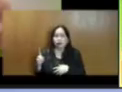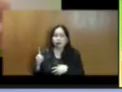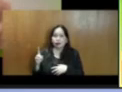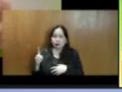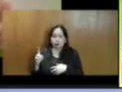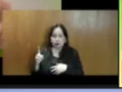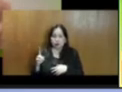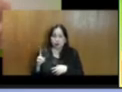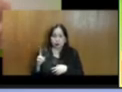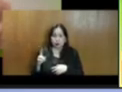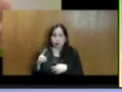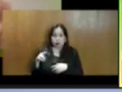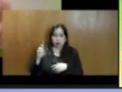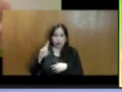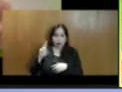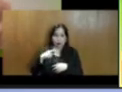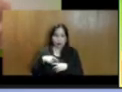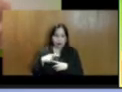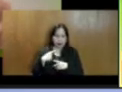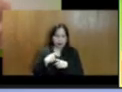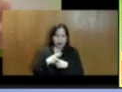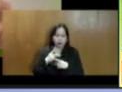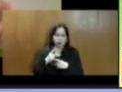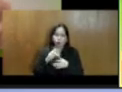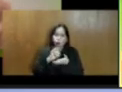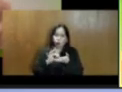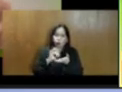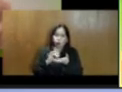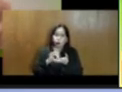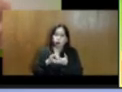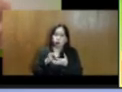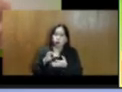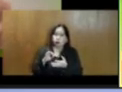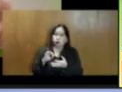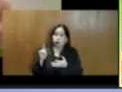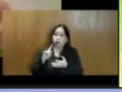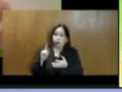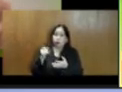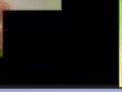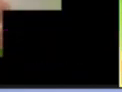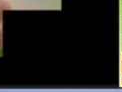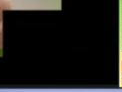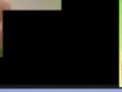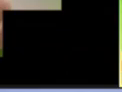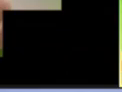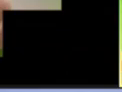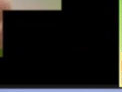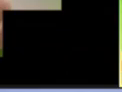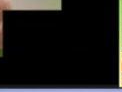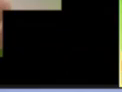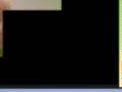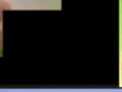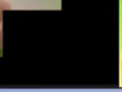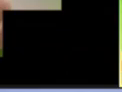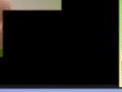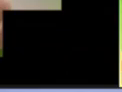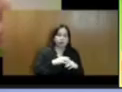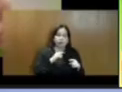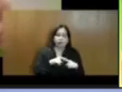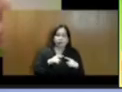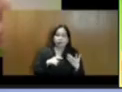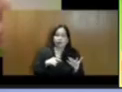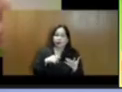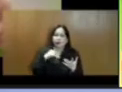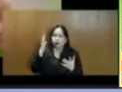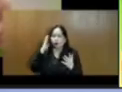much computing power that it'll affect the environment. Prompt engineering is not just about grammar or proficiency